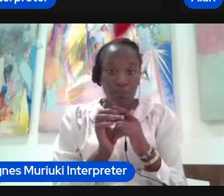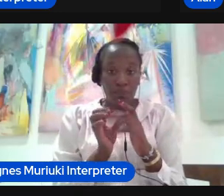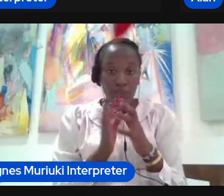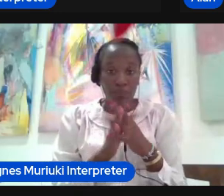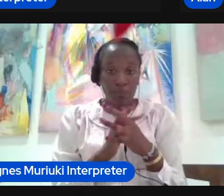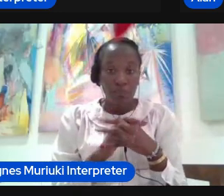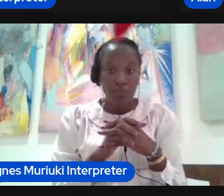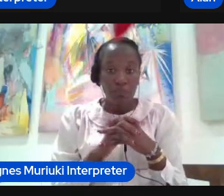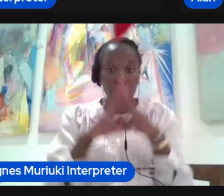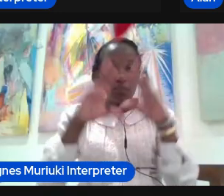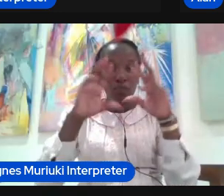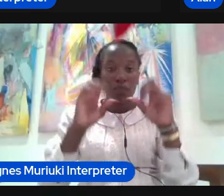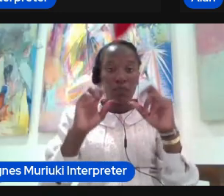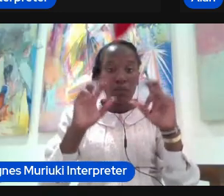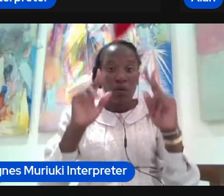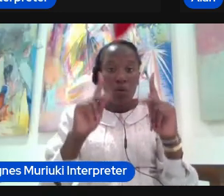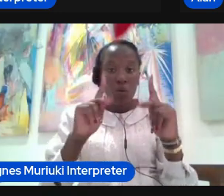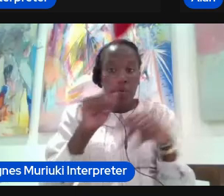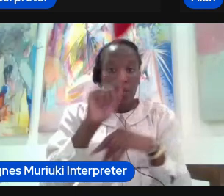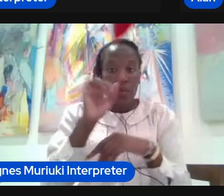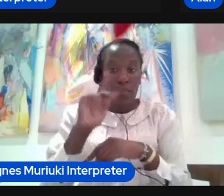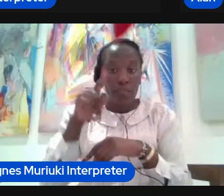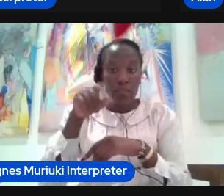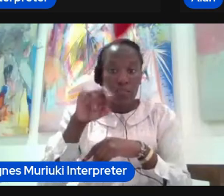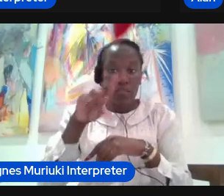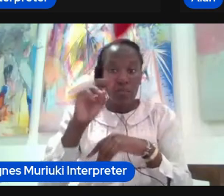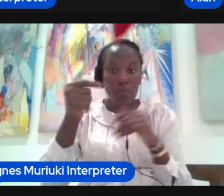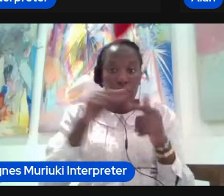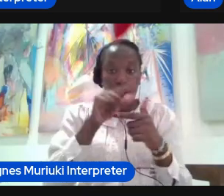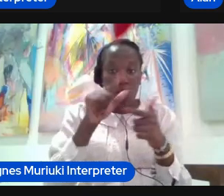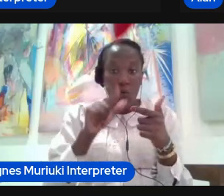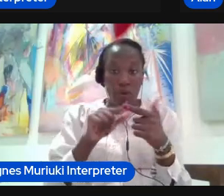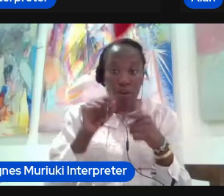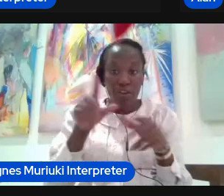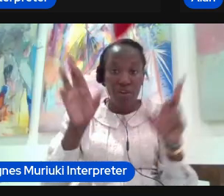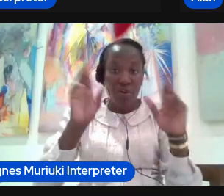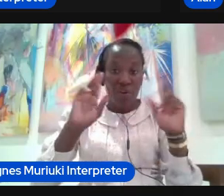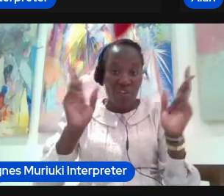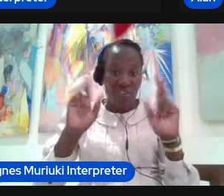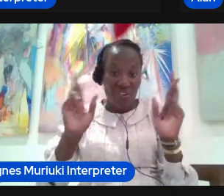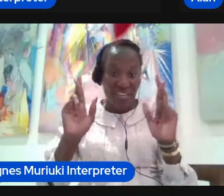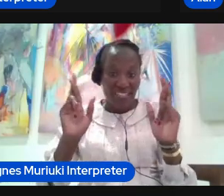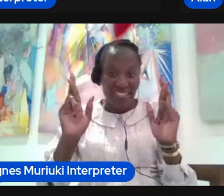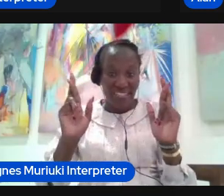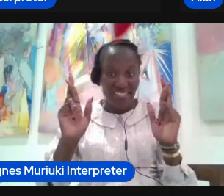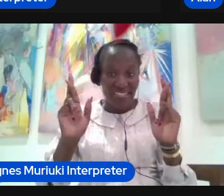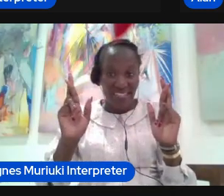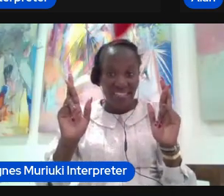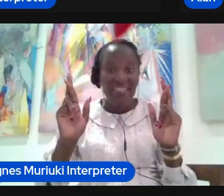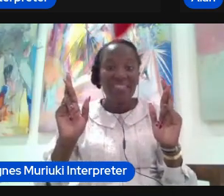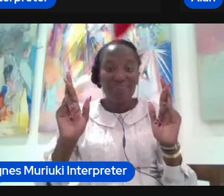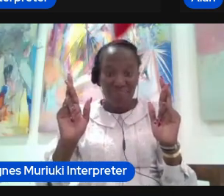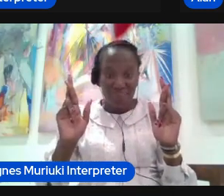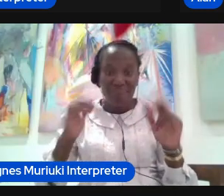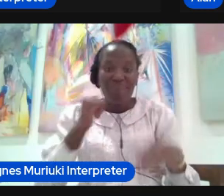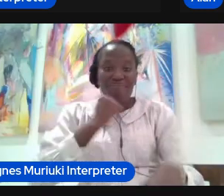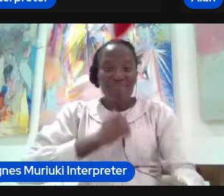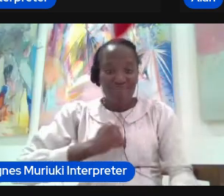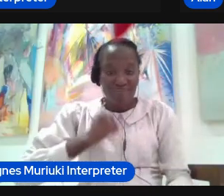All right. Zipporah, whenever you're ready. So, oh, okay. So sorry for